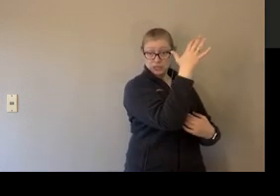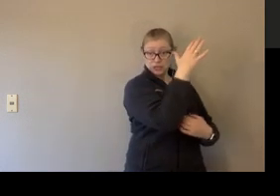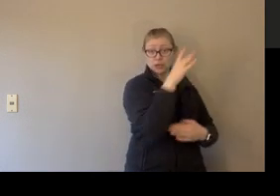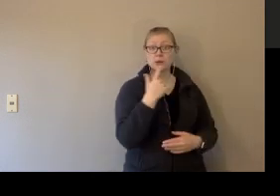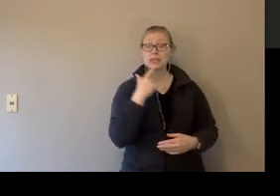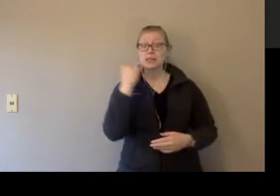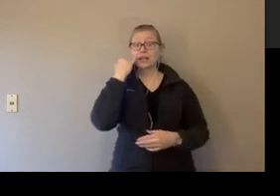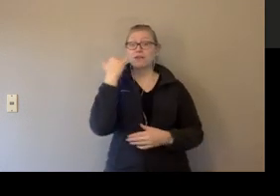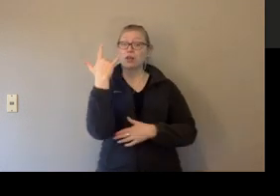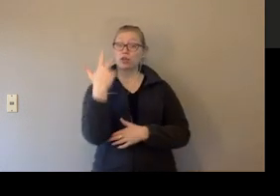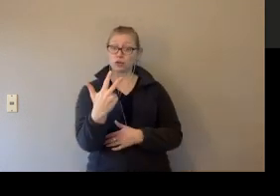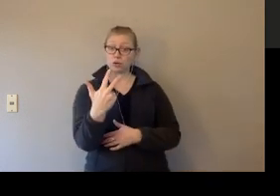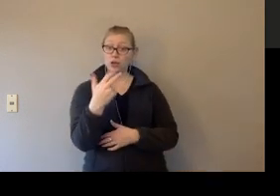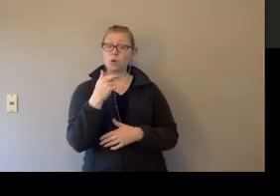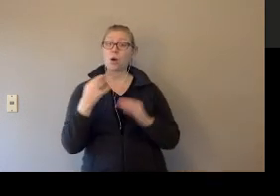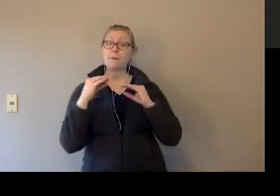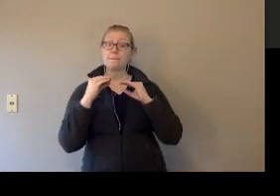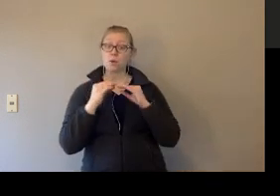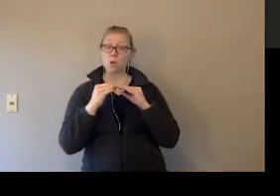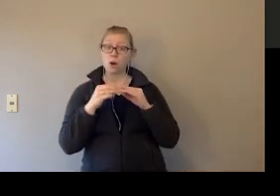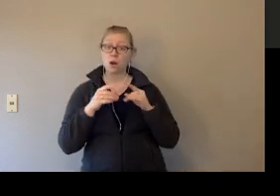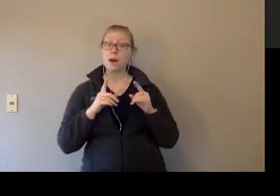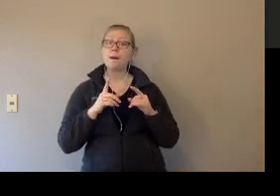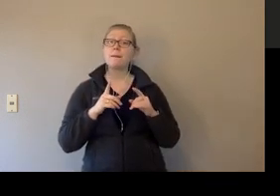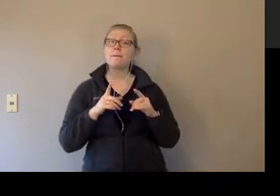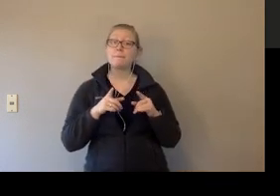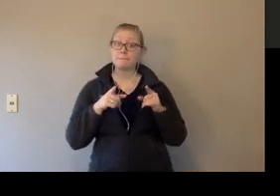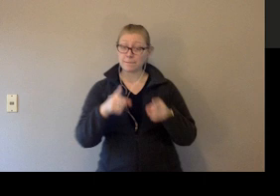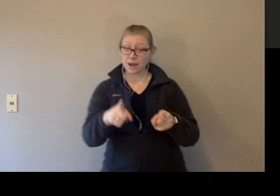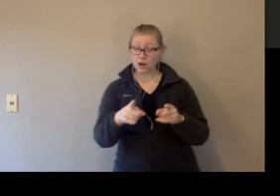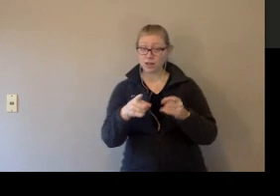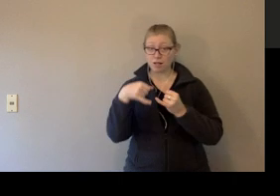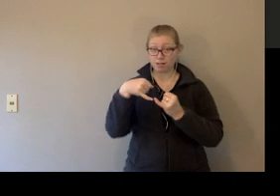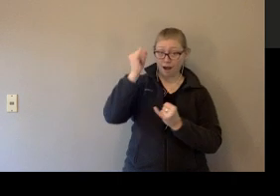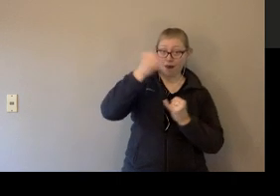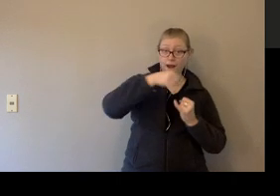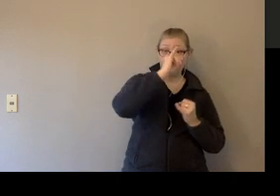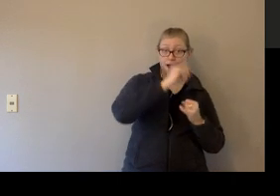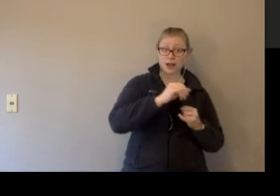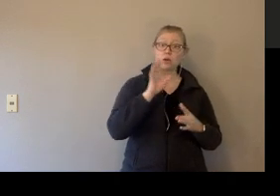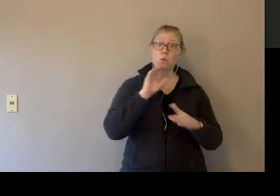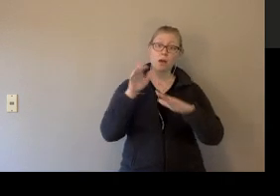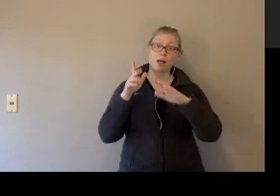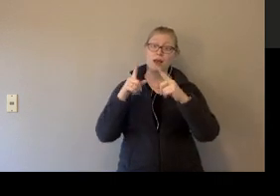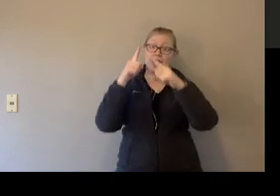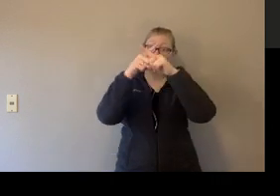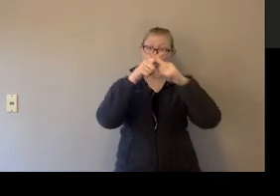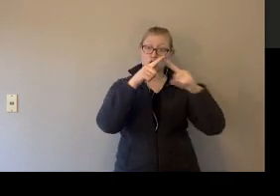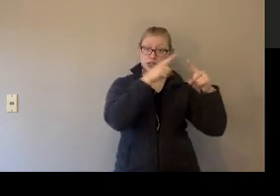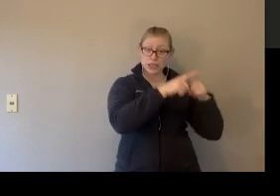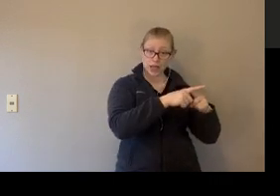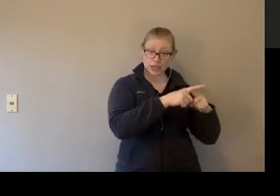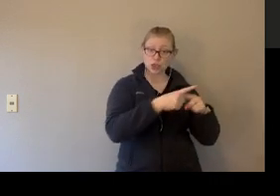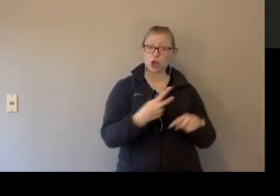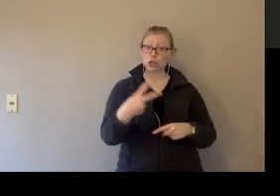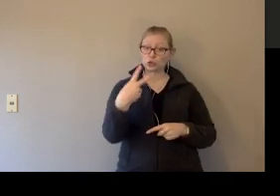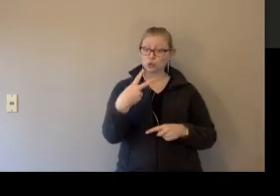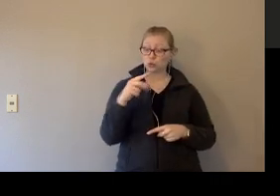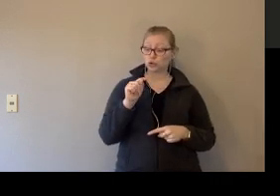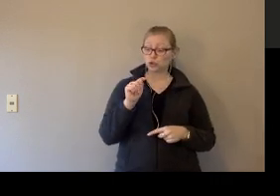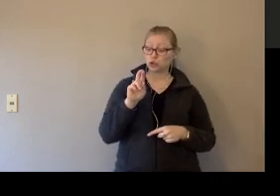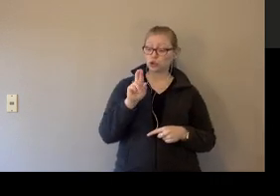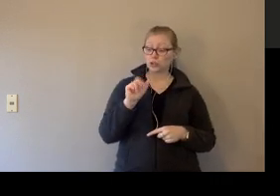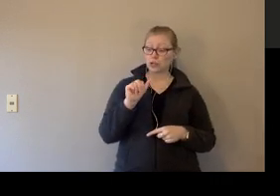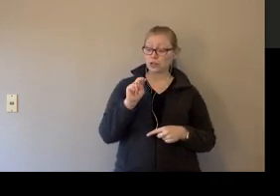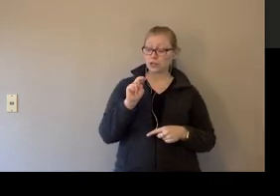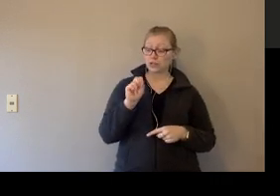parallel lines intersect two transversals, so here we have the transversals coming here and intersecting these